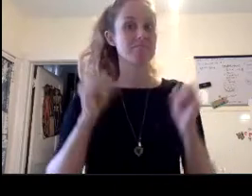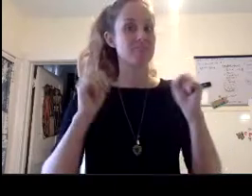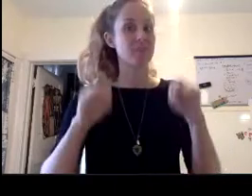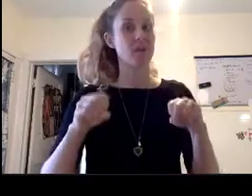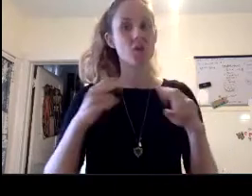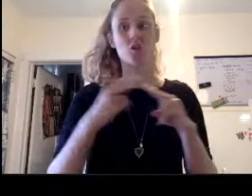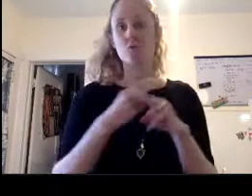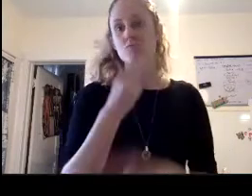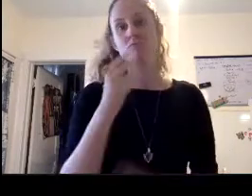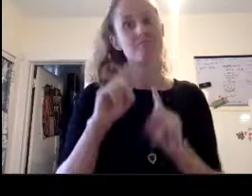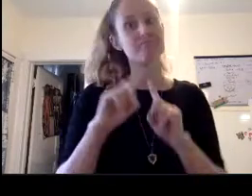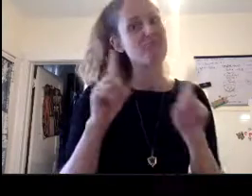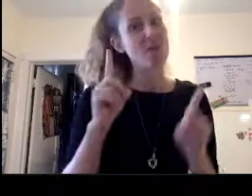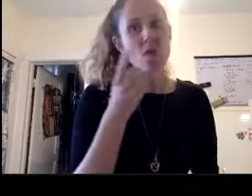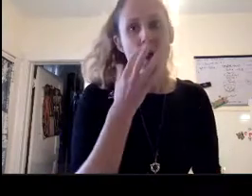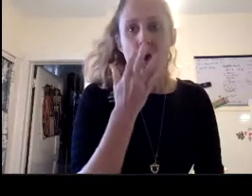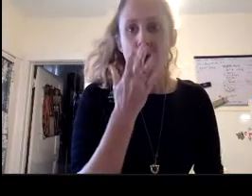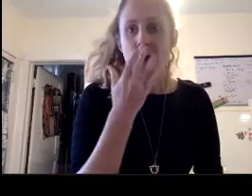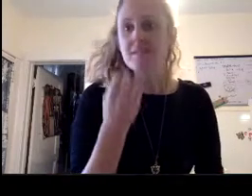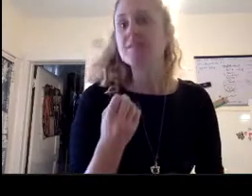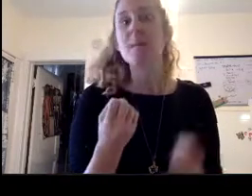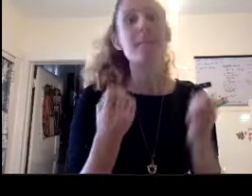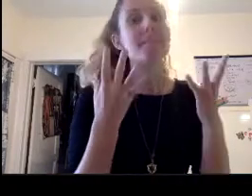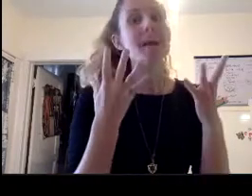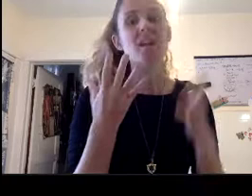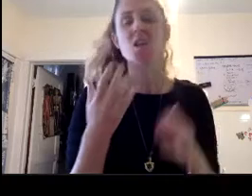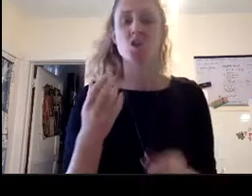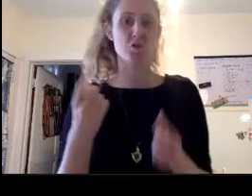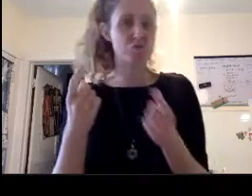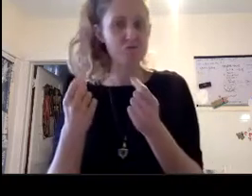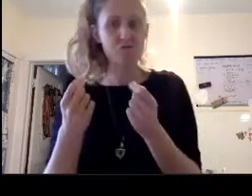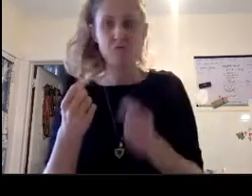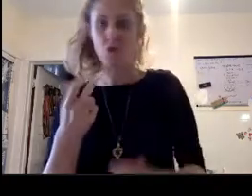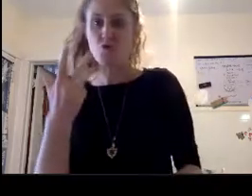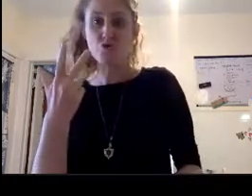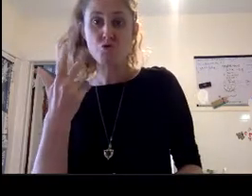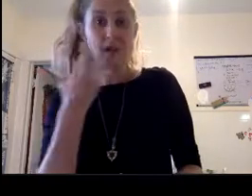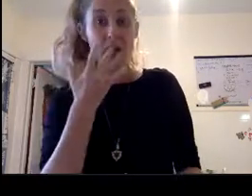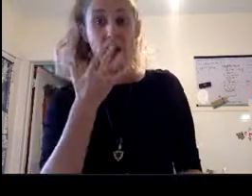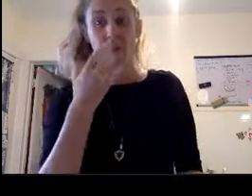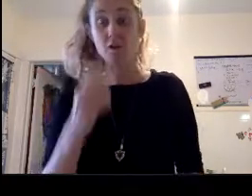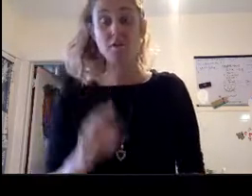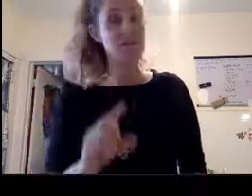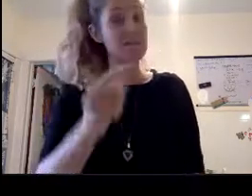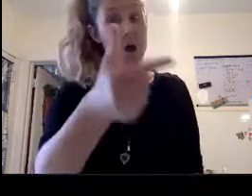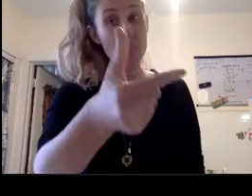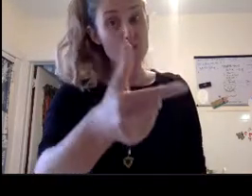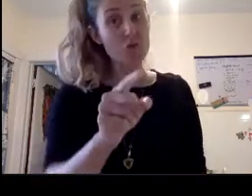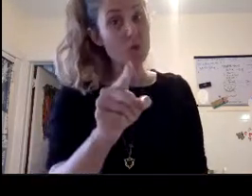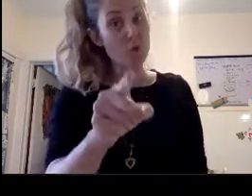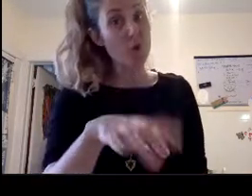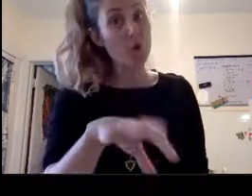lines. You might stick with three colors and just work with them and make something like a different type